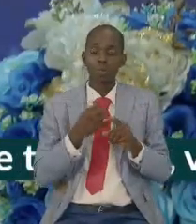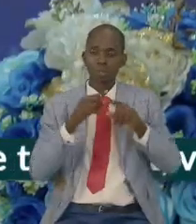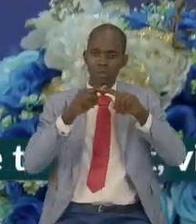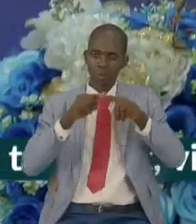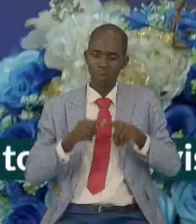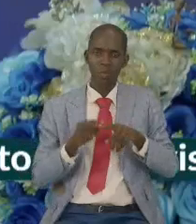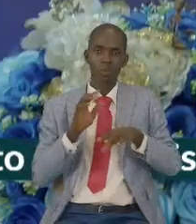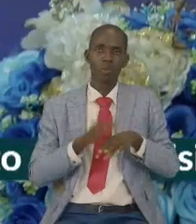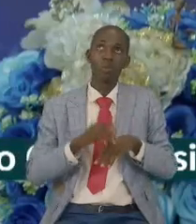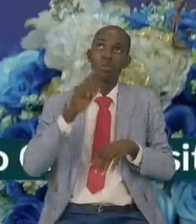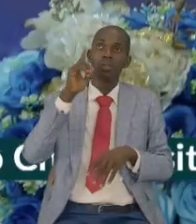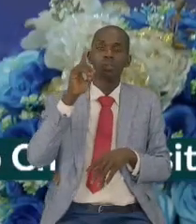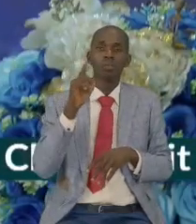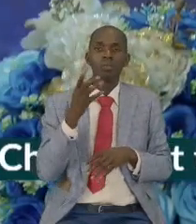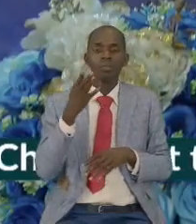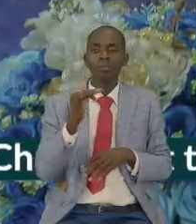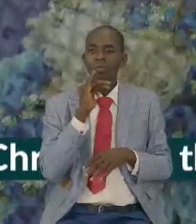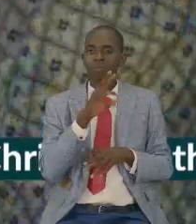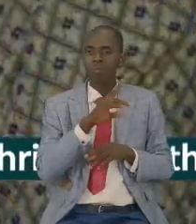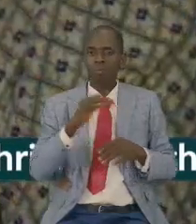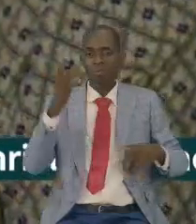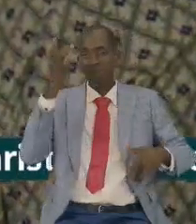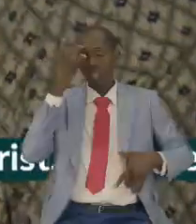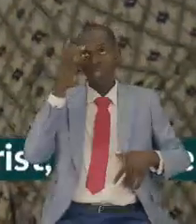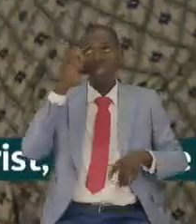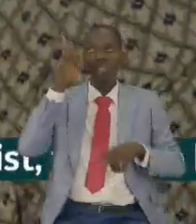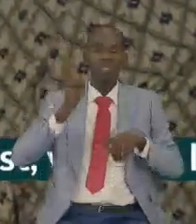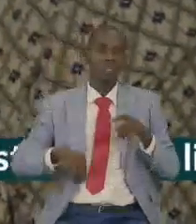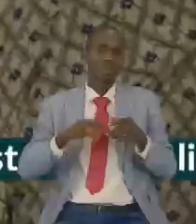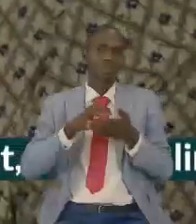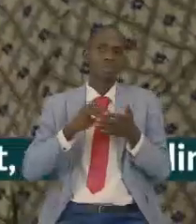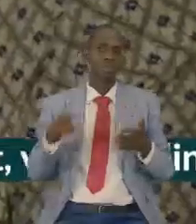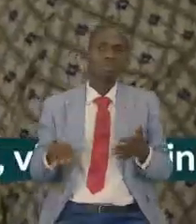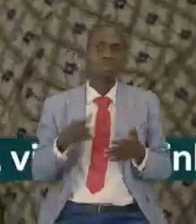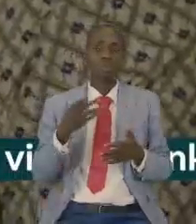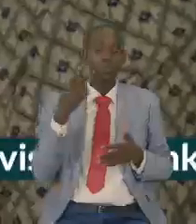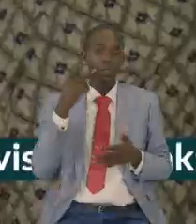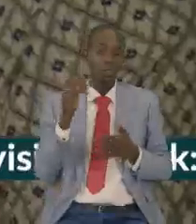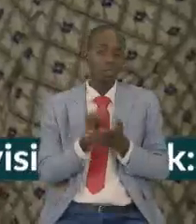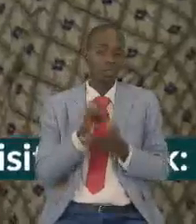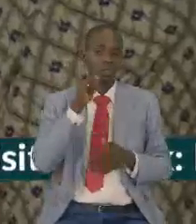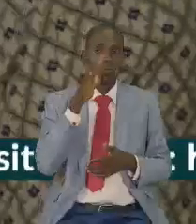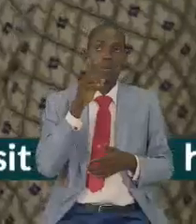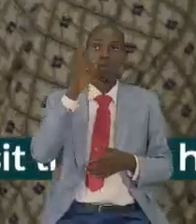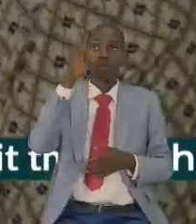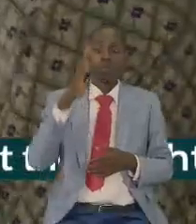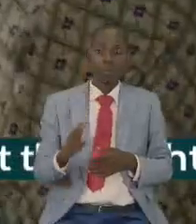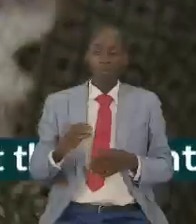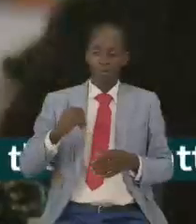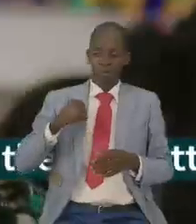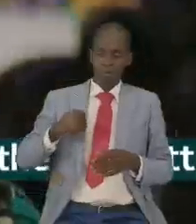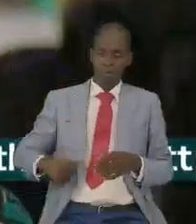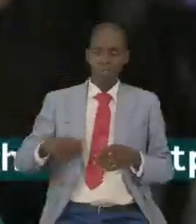of November in our locations. All over, it's a global thing. 6th for banquet